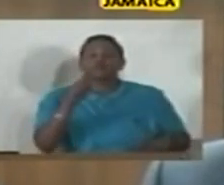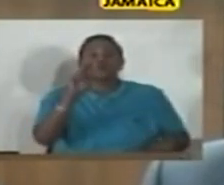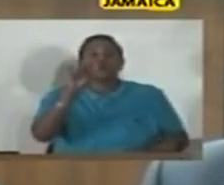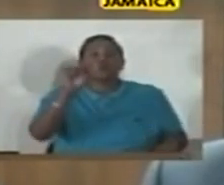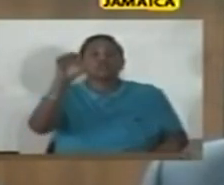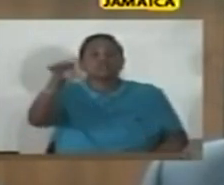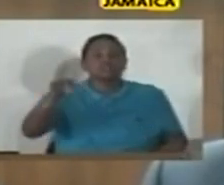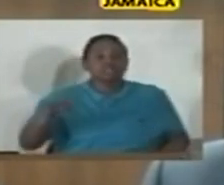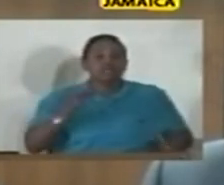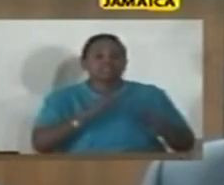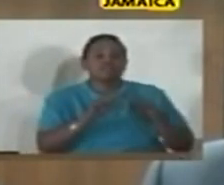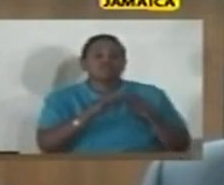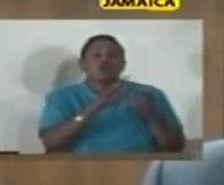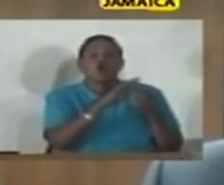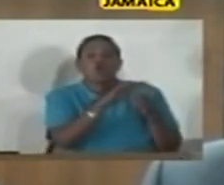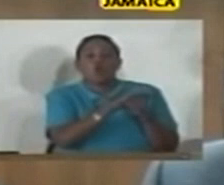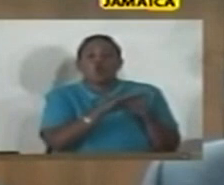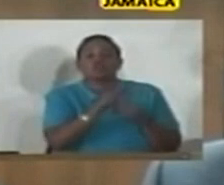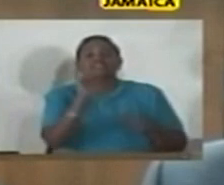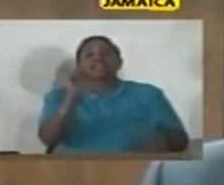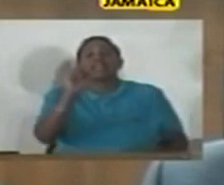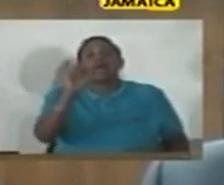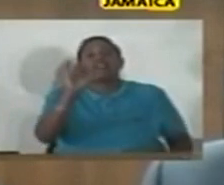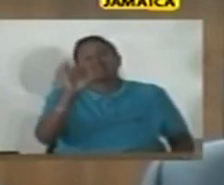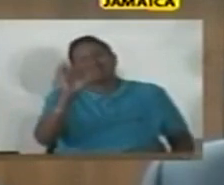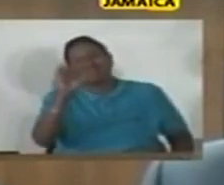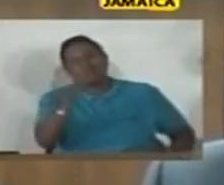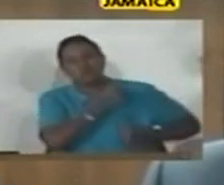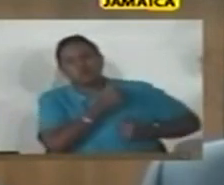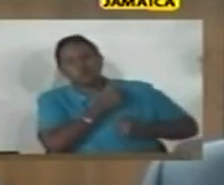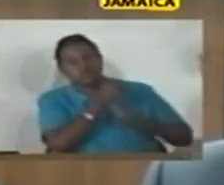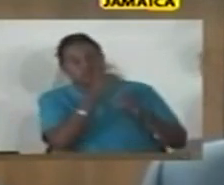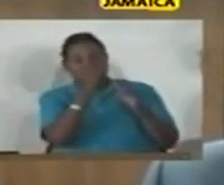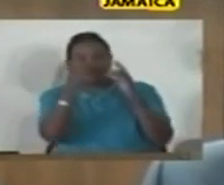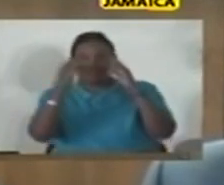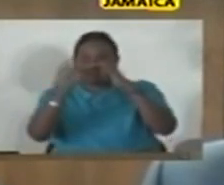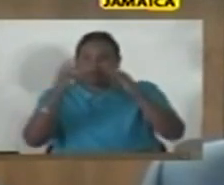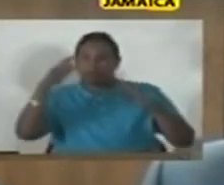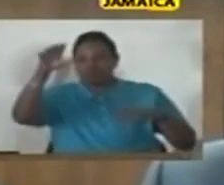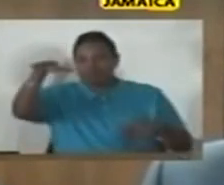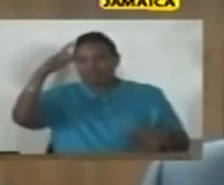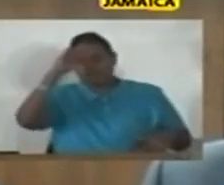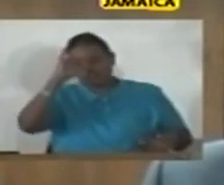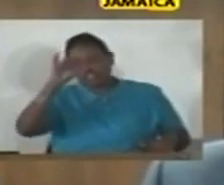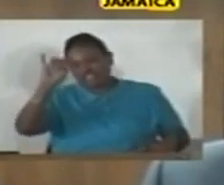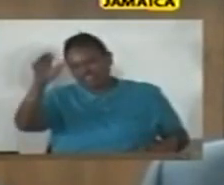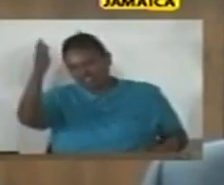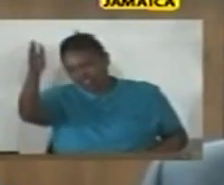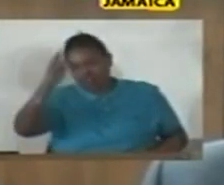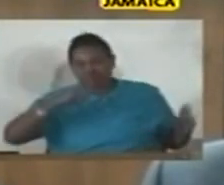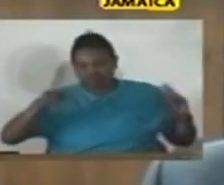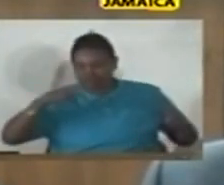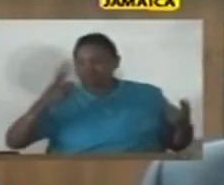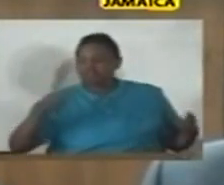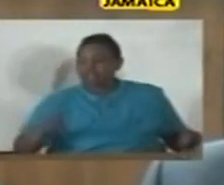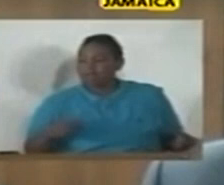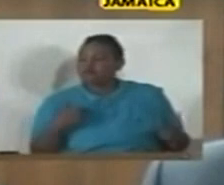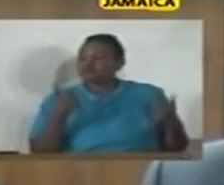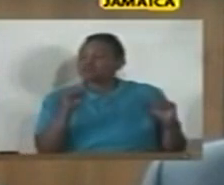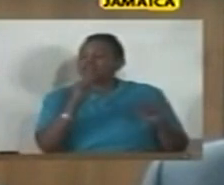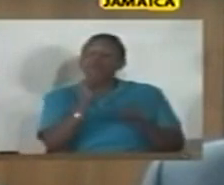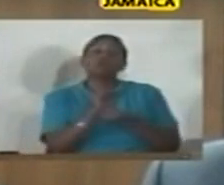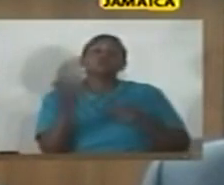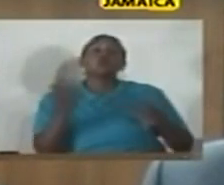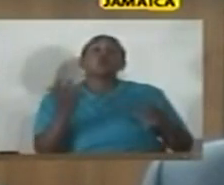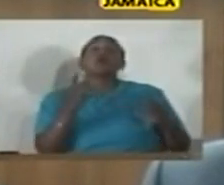partner locations such as the Up Park Camp facility of the Jamaica Defence Force. We are also trying to ensure